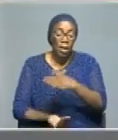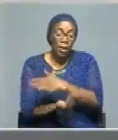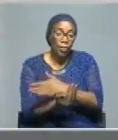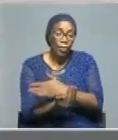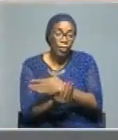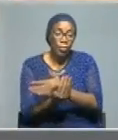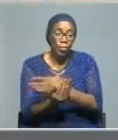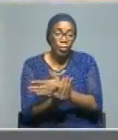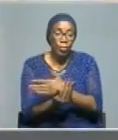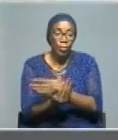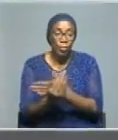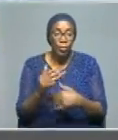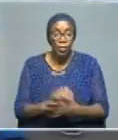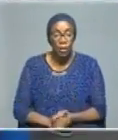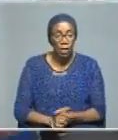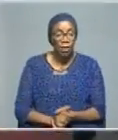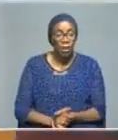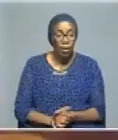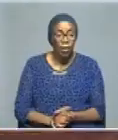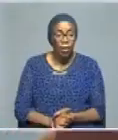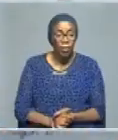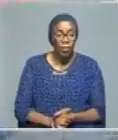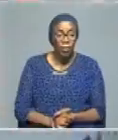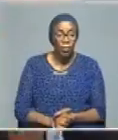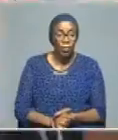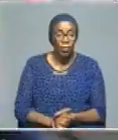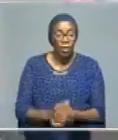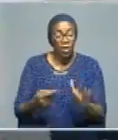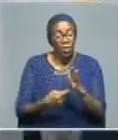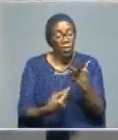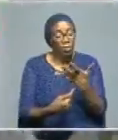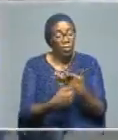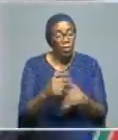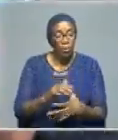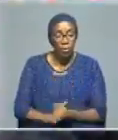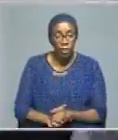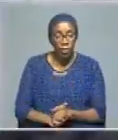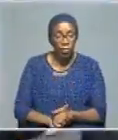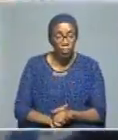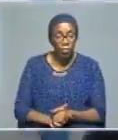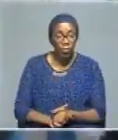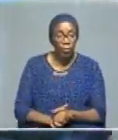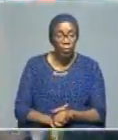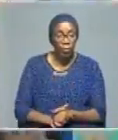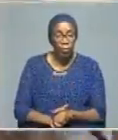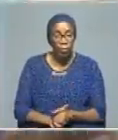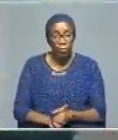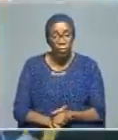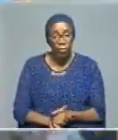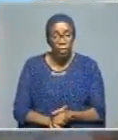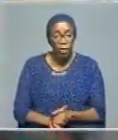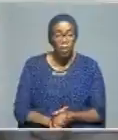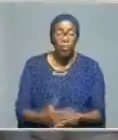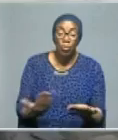program where we are going to pair all participating countries with local schools in the